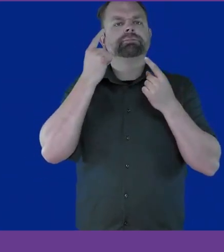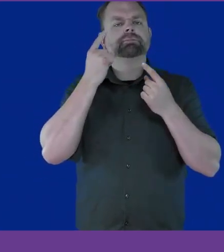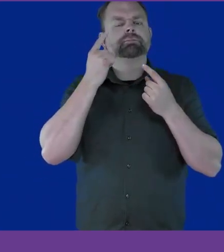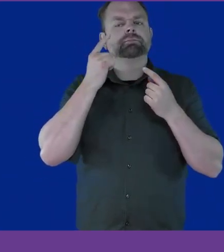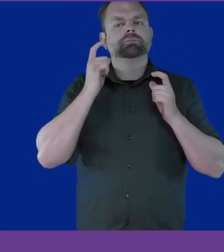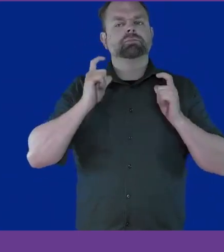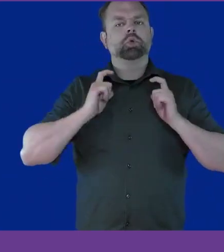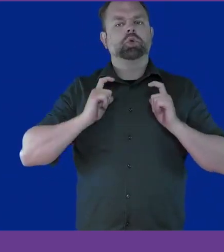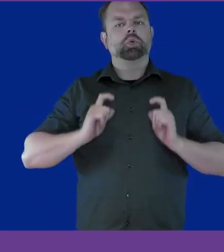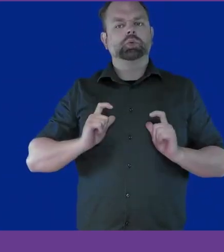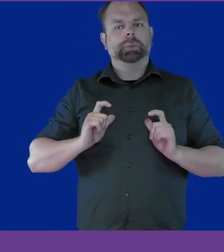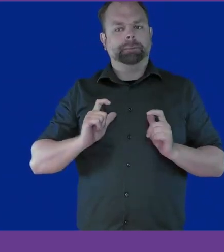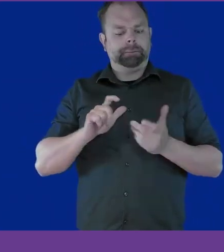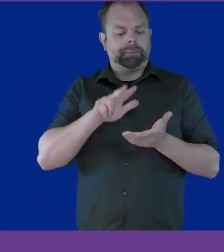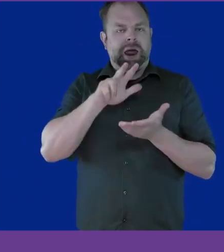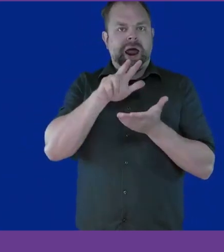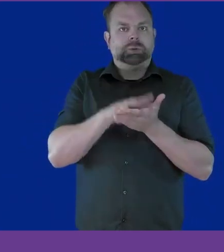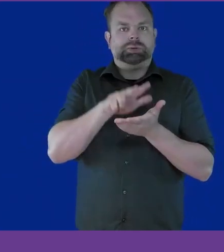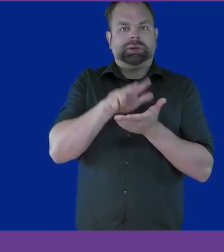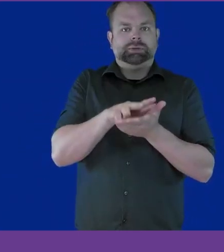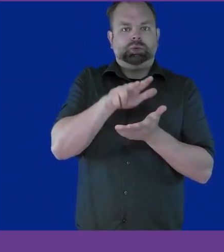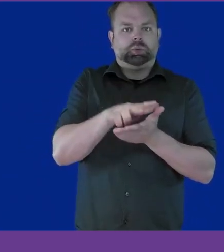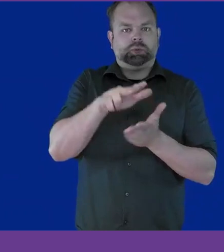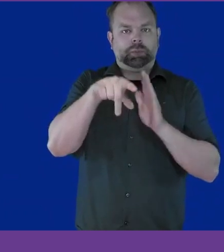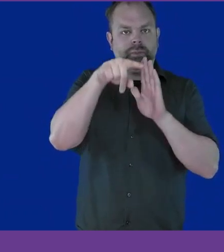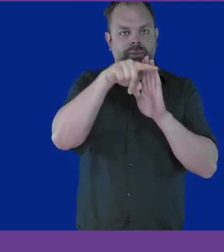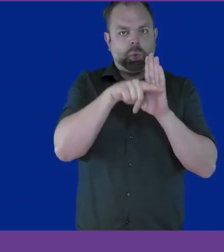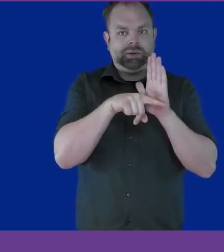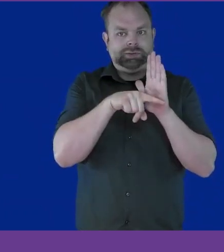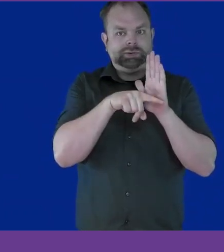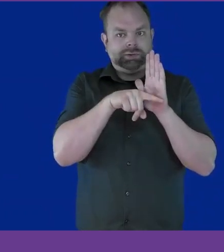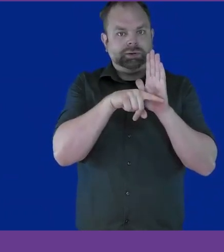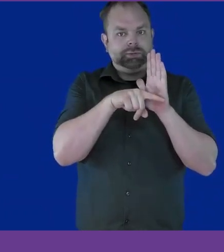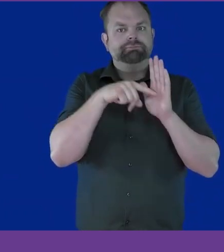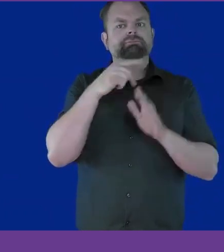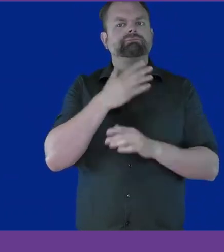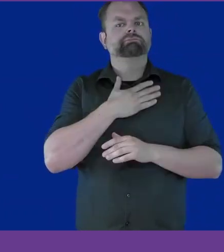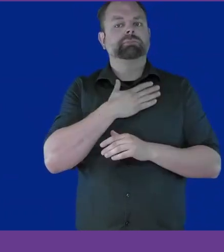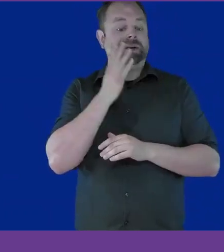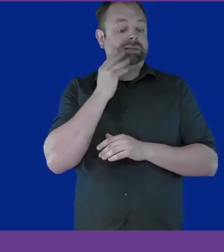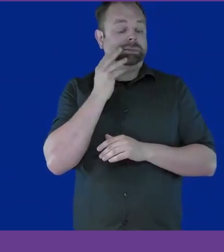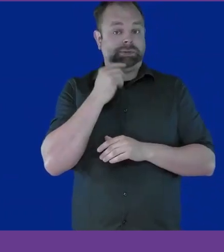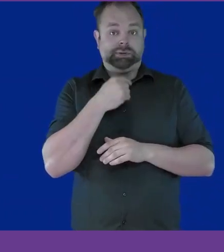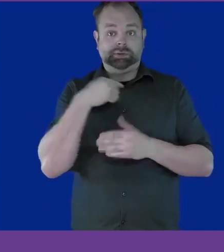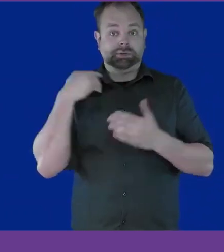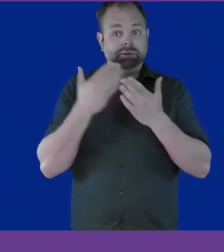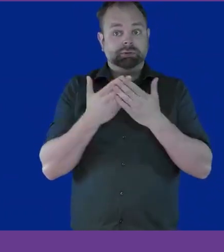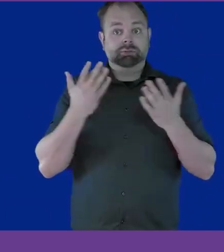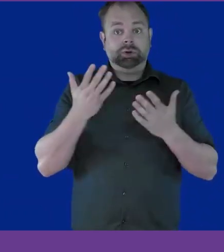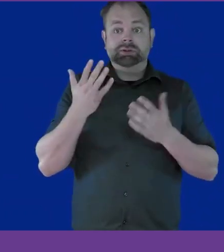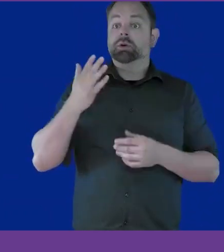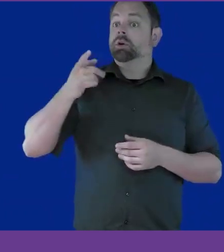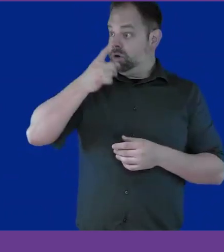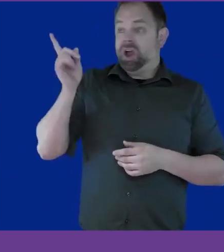them accessible. But what about the issuing part and all the administration around it? Because if I'm going to get myself